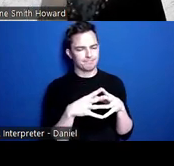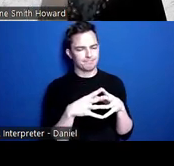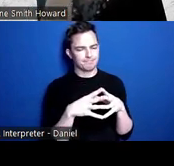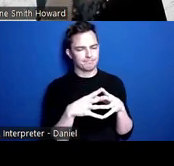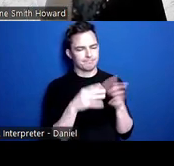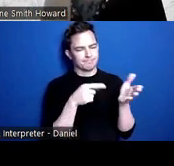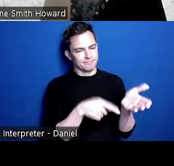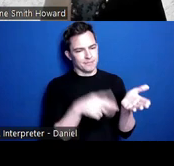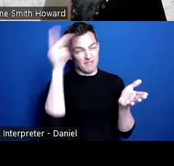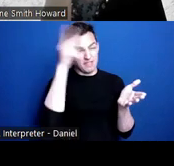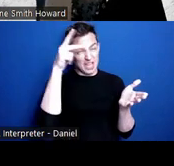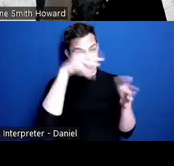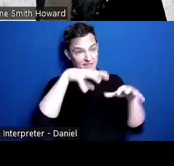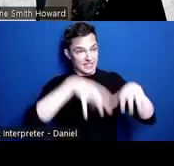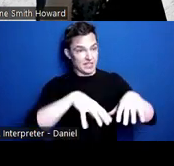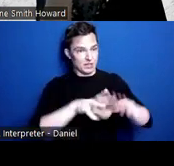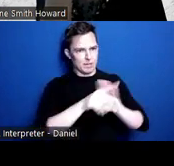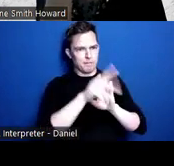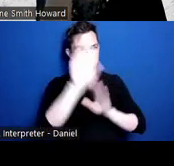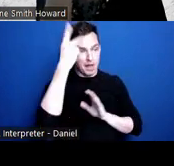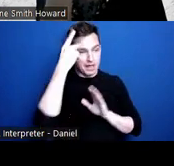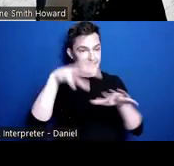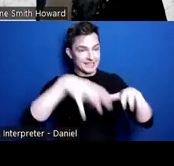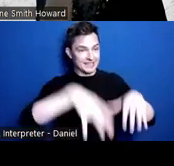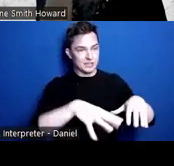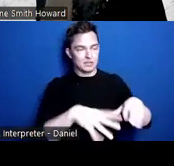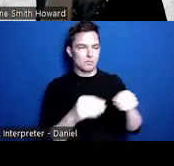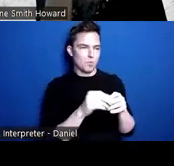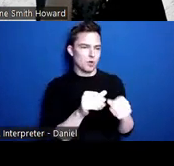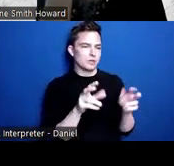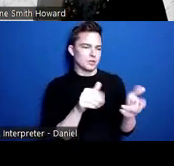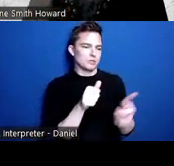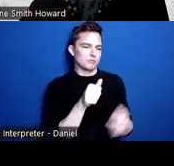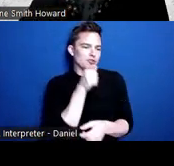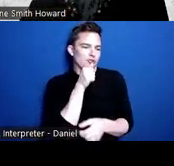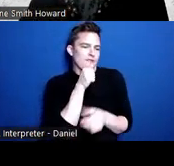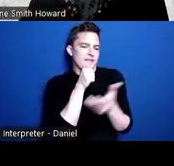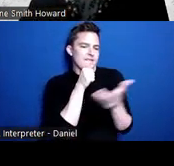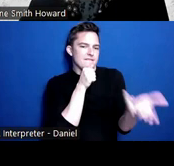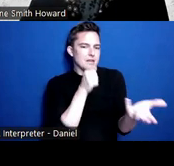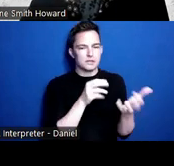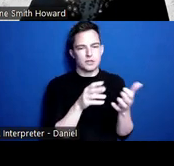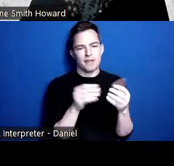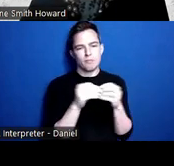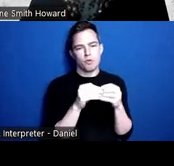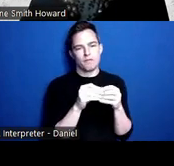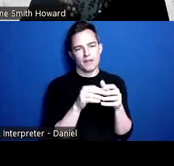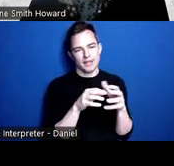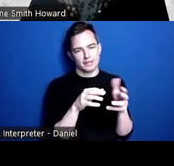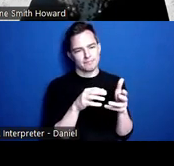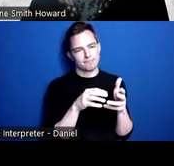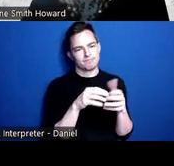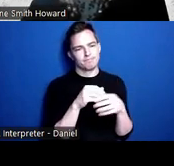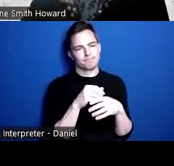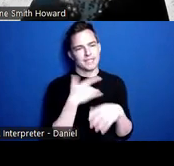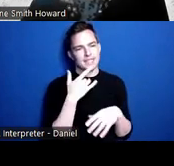philosophy here and the politics here are definitely more conservative, so you will have more of a sense of